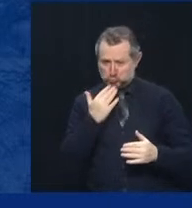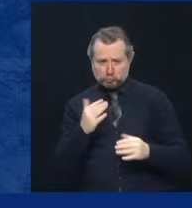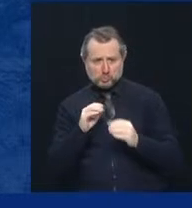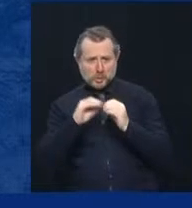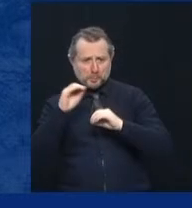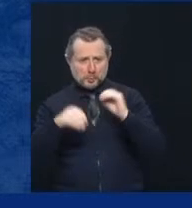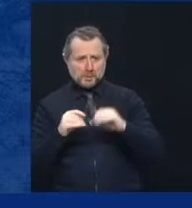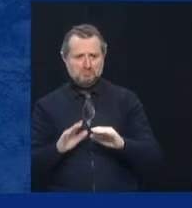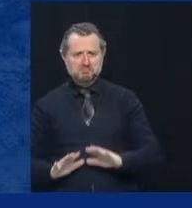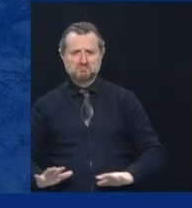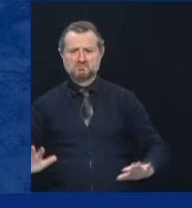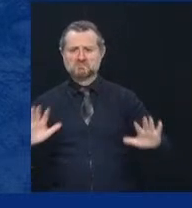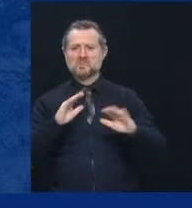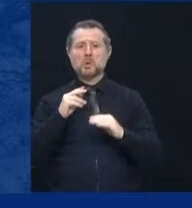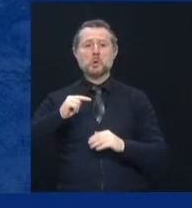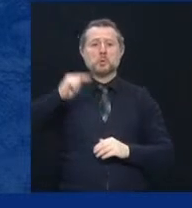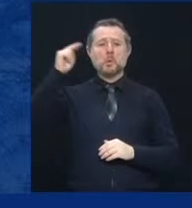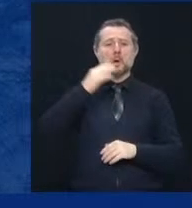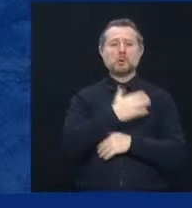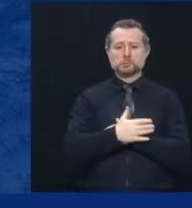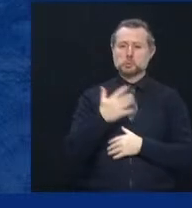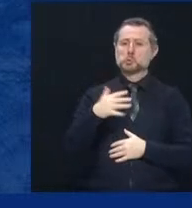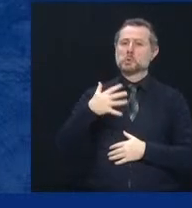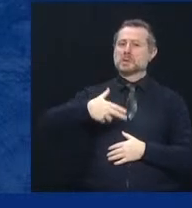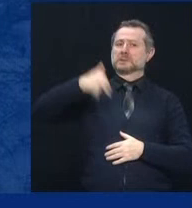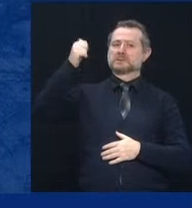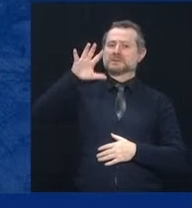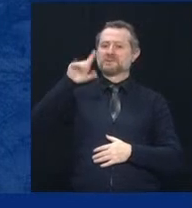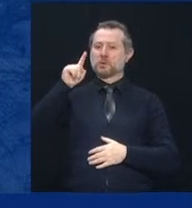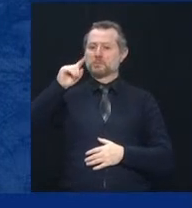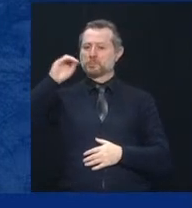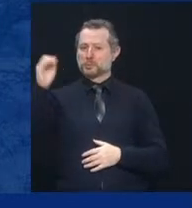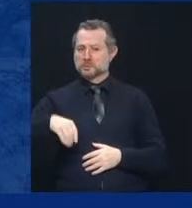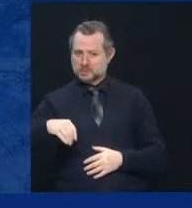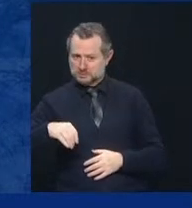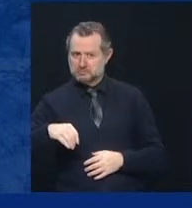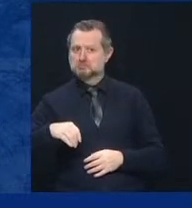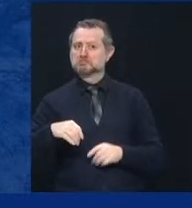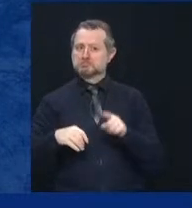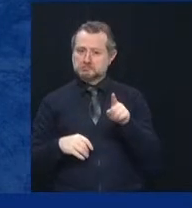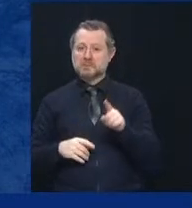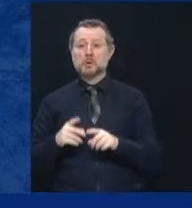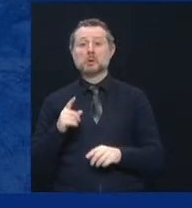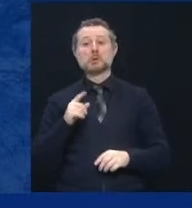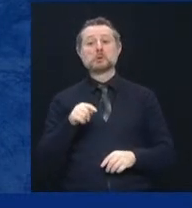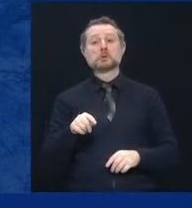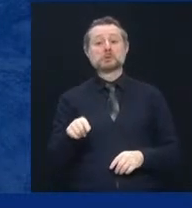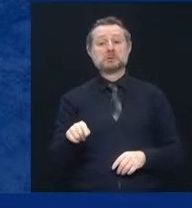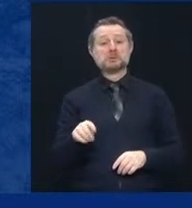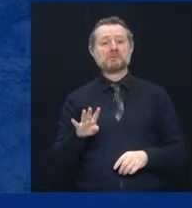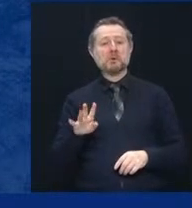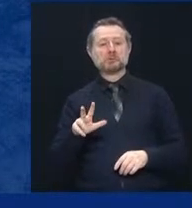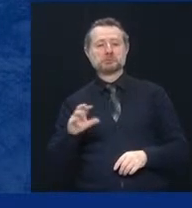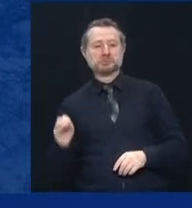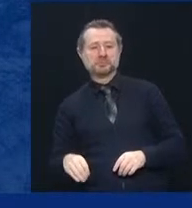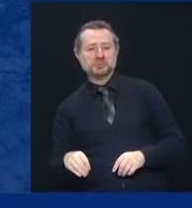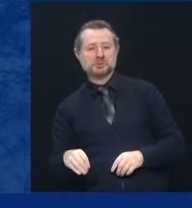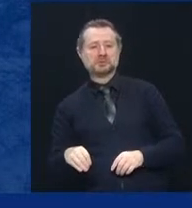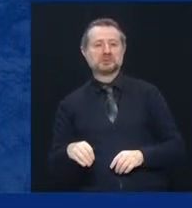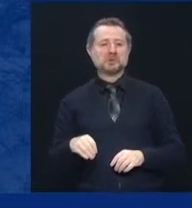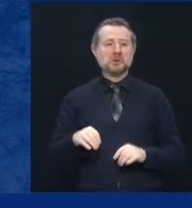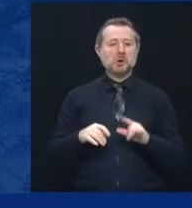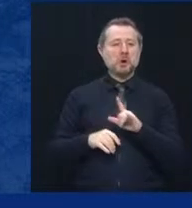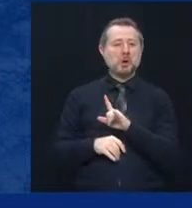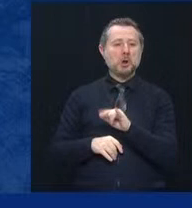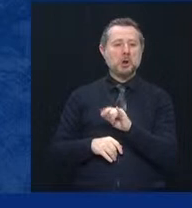North Country is probably the highest at 51% capacity, Southern Tier 43. Long Island,